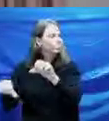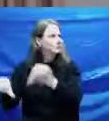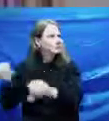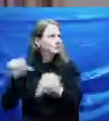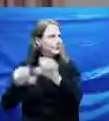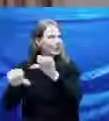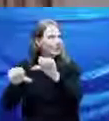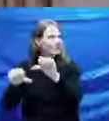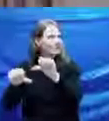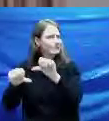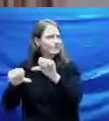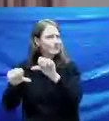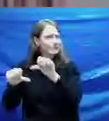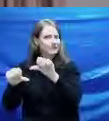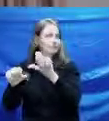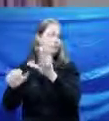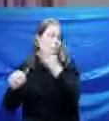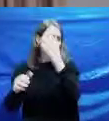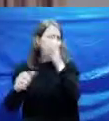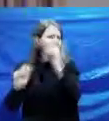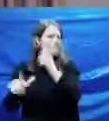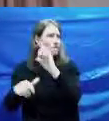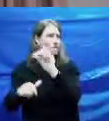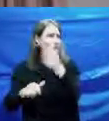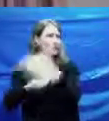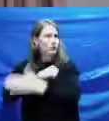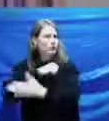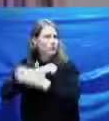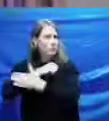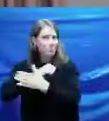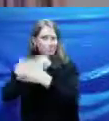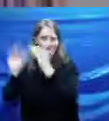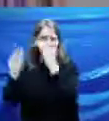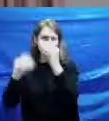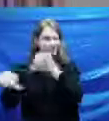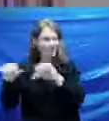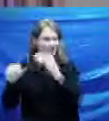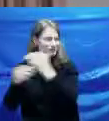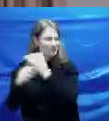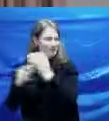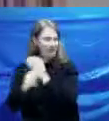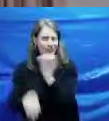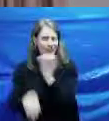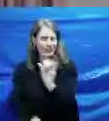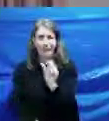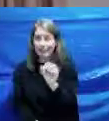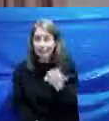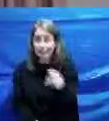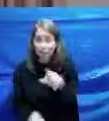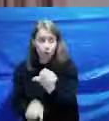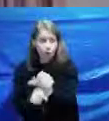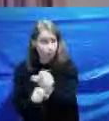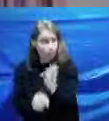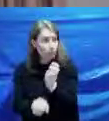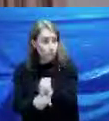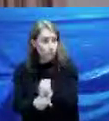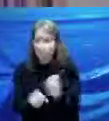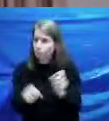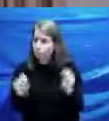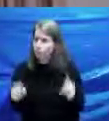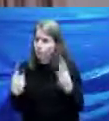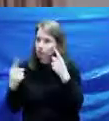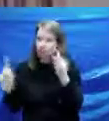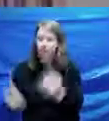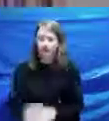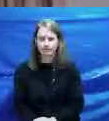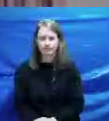But sitting at the open house where the third grade teacher said, oh, third grade math, it is tricky. Tricky. Not